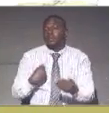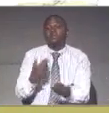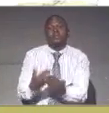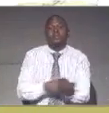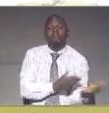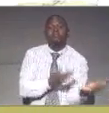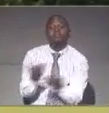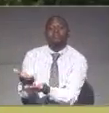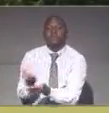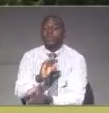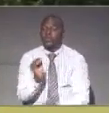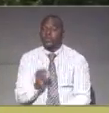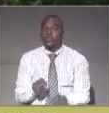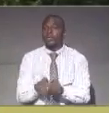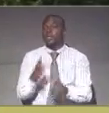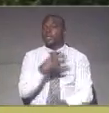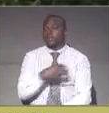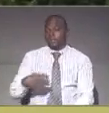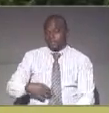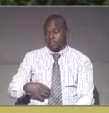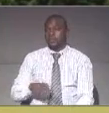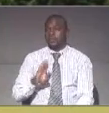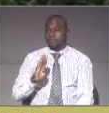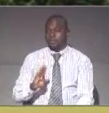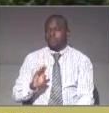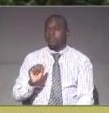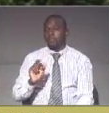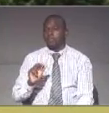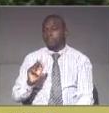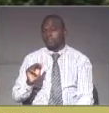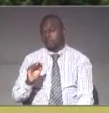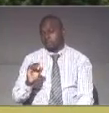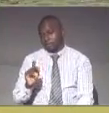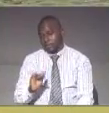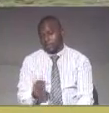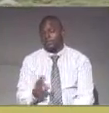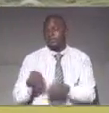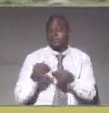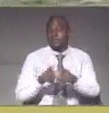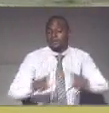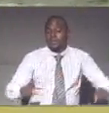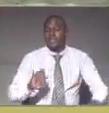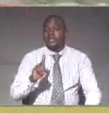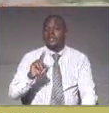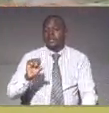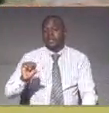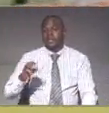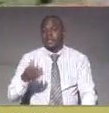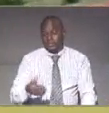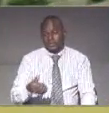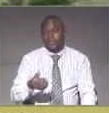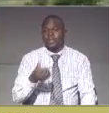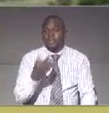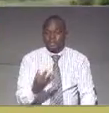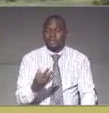brought back to us. The barracks land was first given to government in 1963, but since then, the boundaries